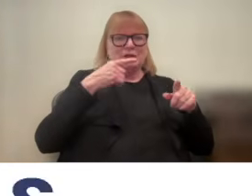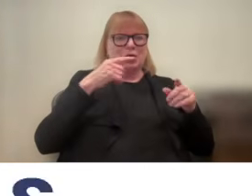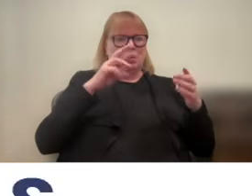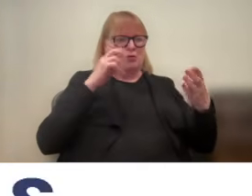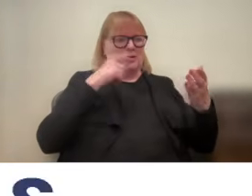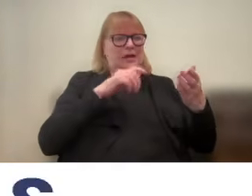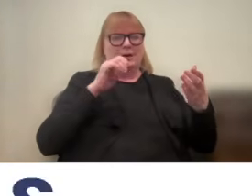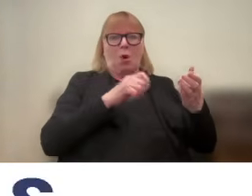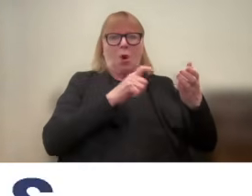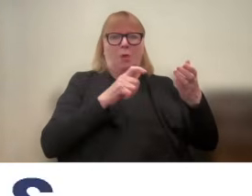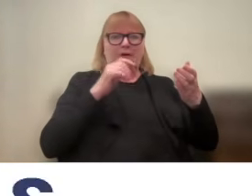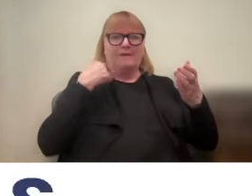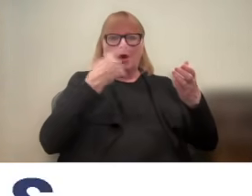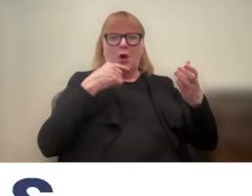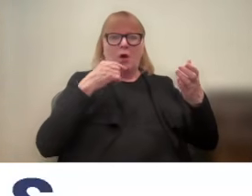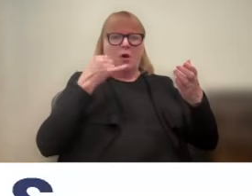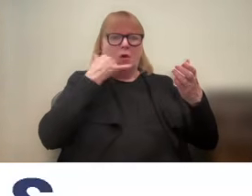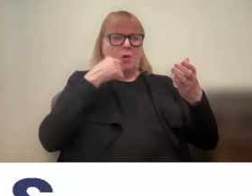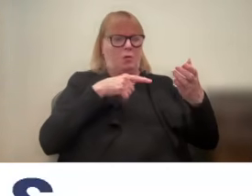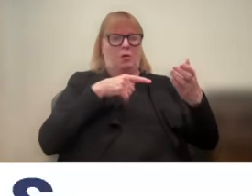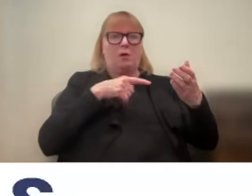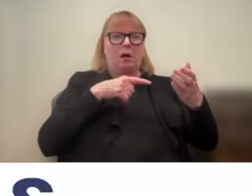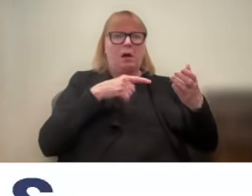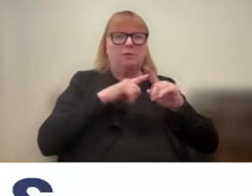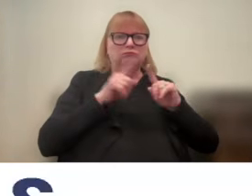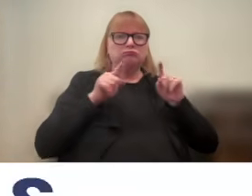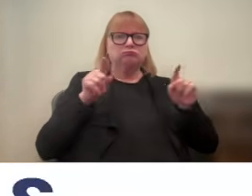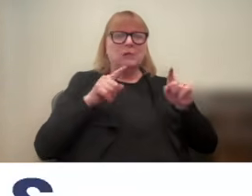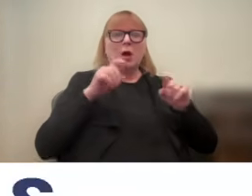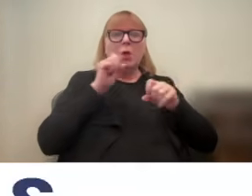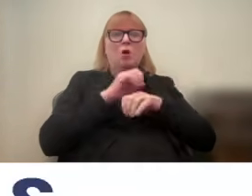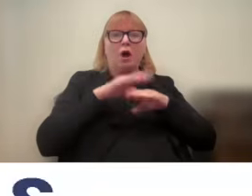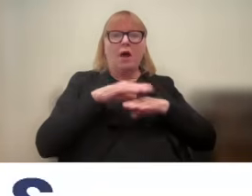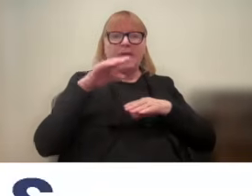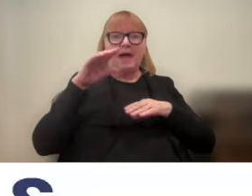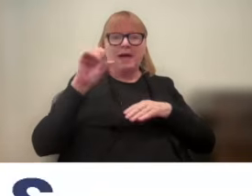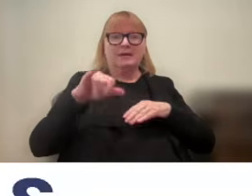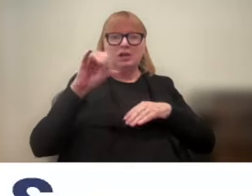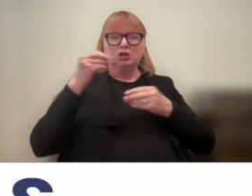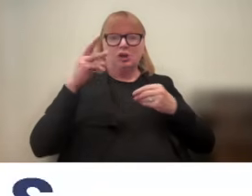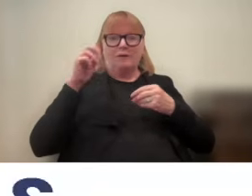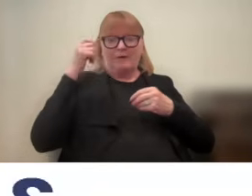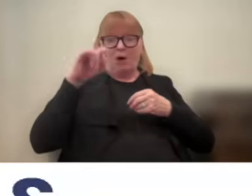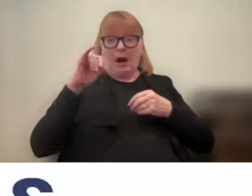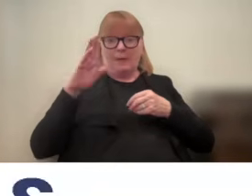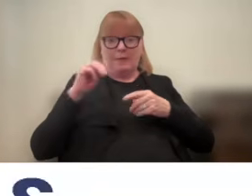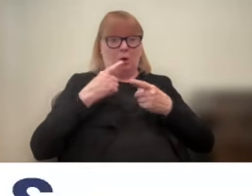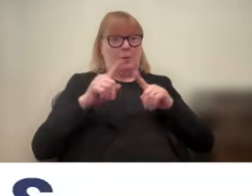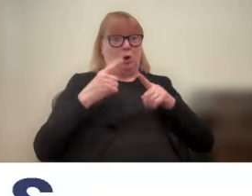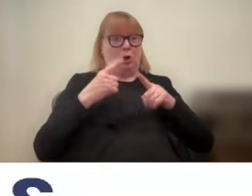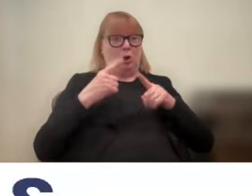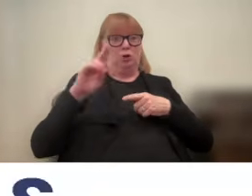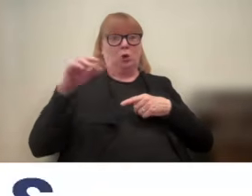with your face. So she was working on this software for IBM, but when she used her own face